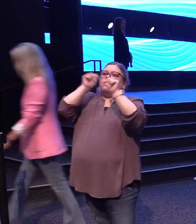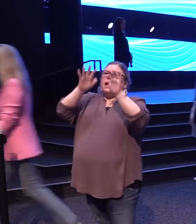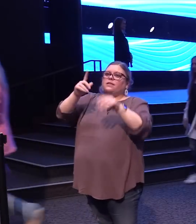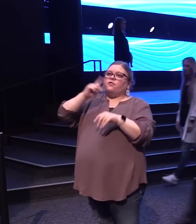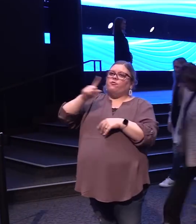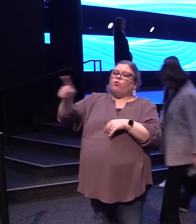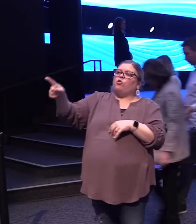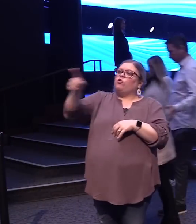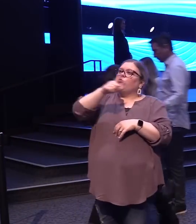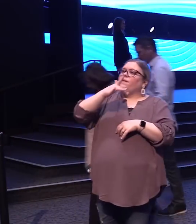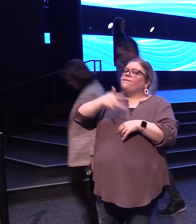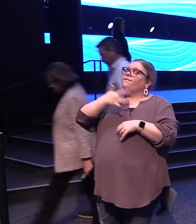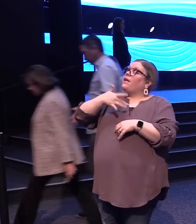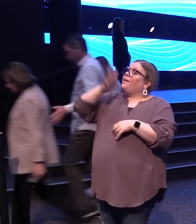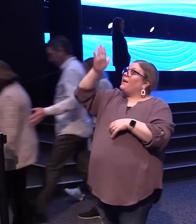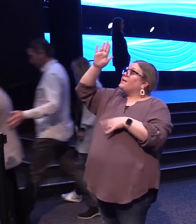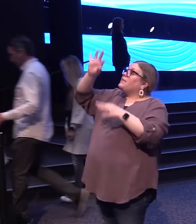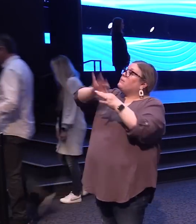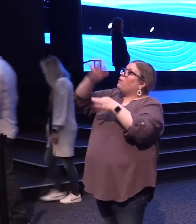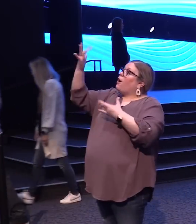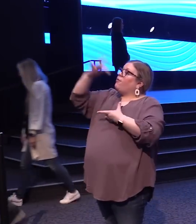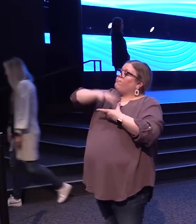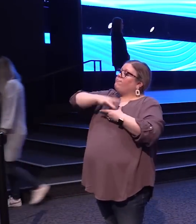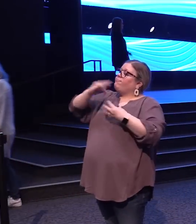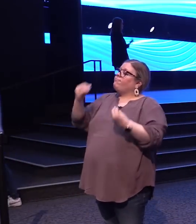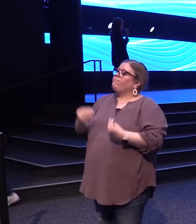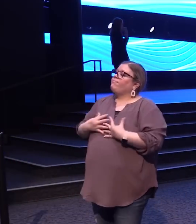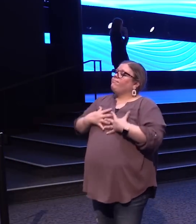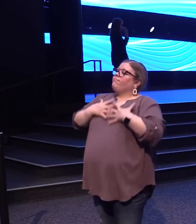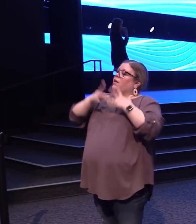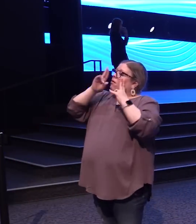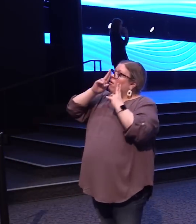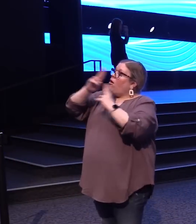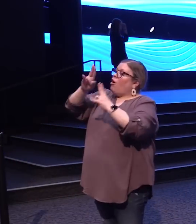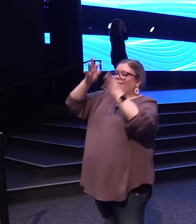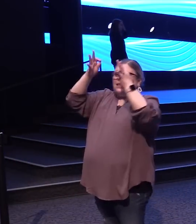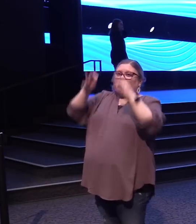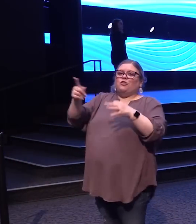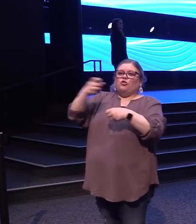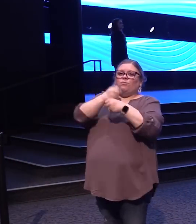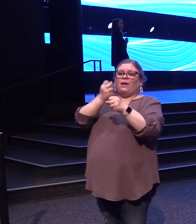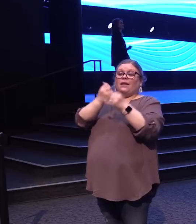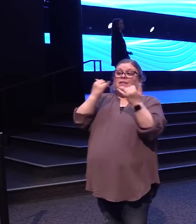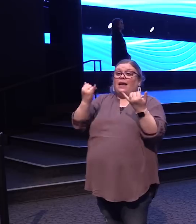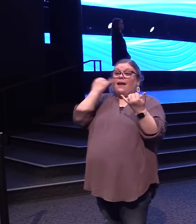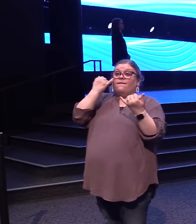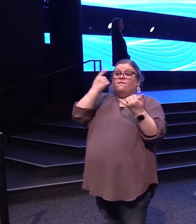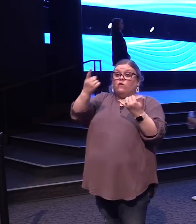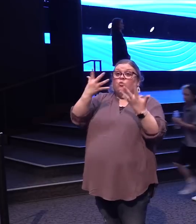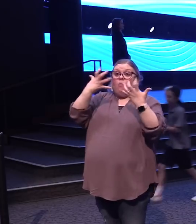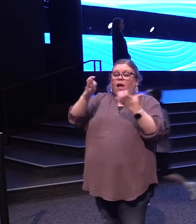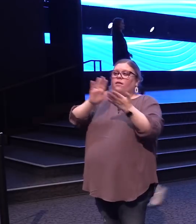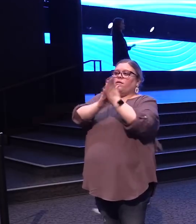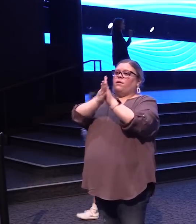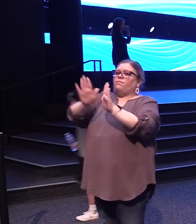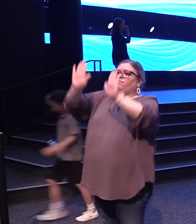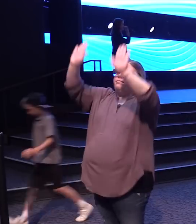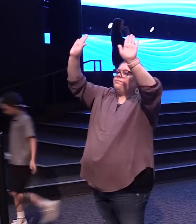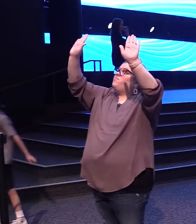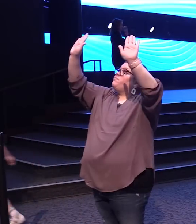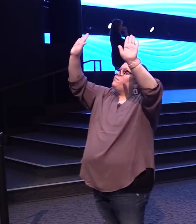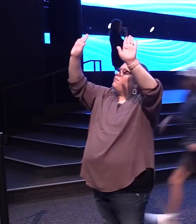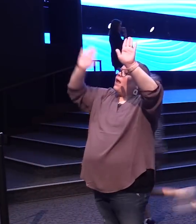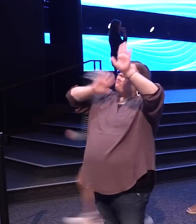the Spirit of God to fill you up and honor that decision that is made in your heart. If that's you, would you just lift up your hands right now and